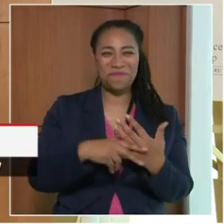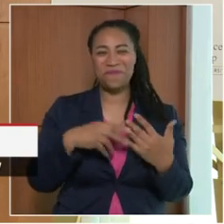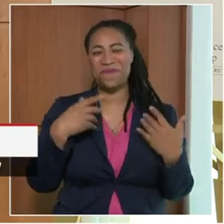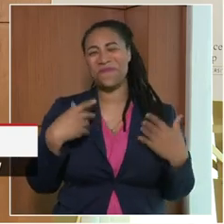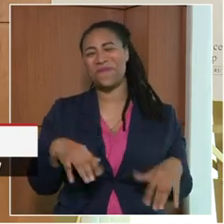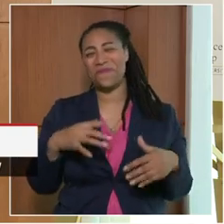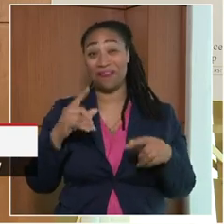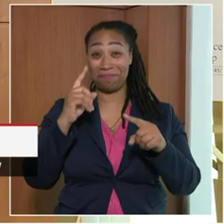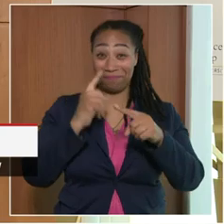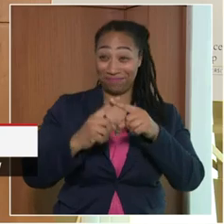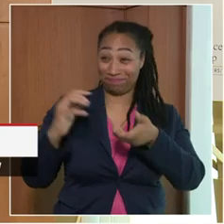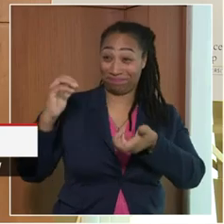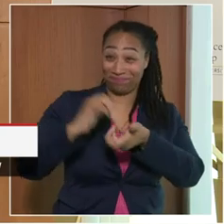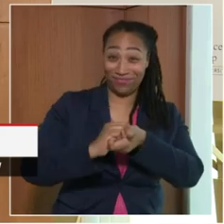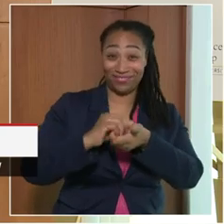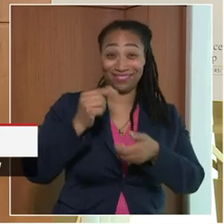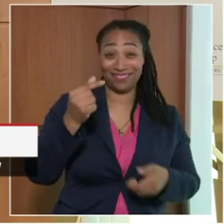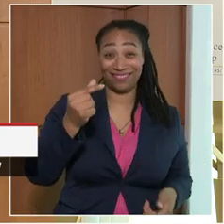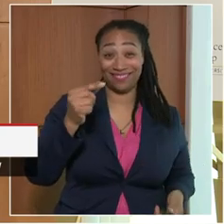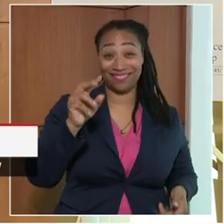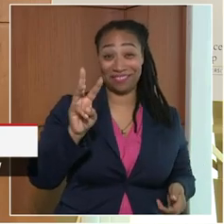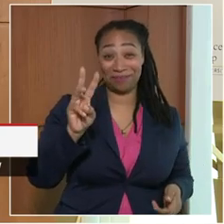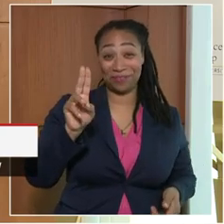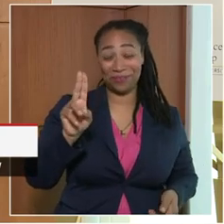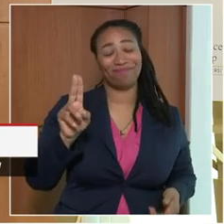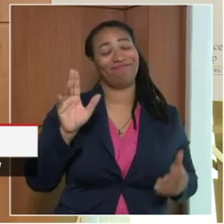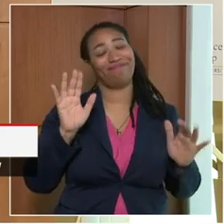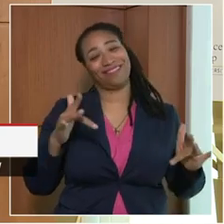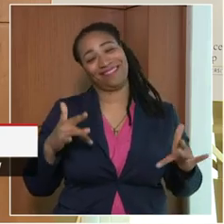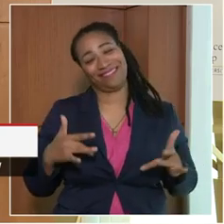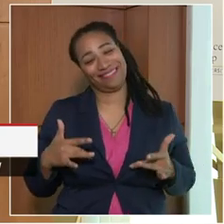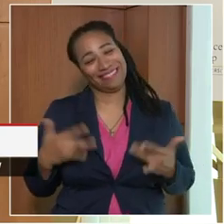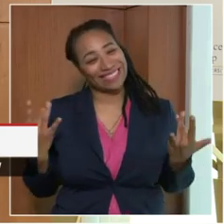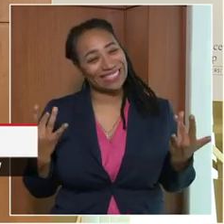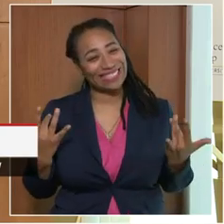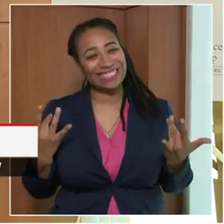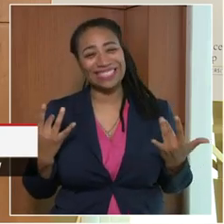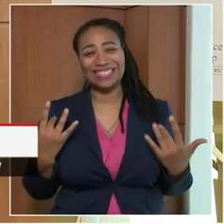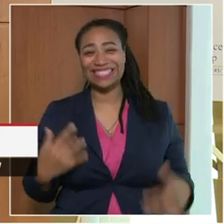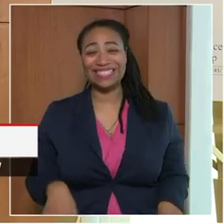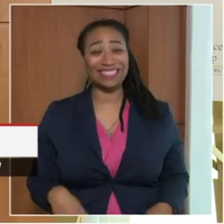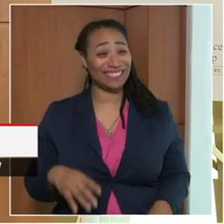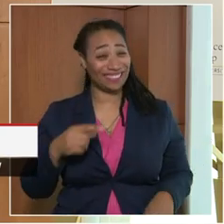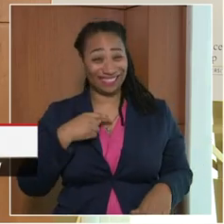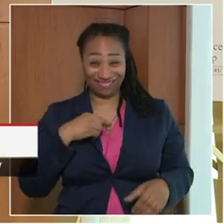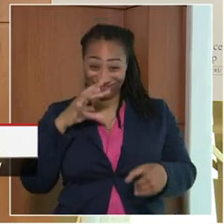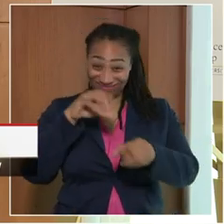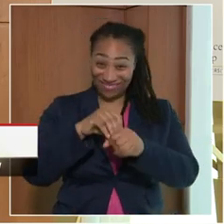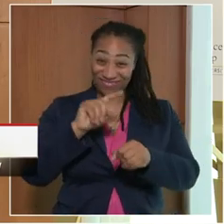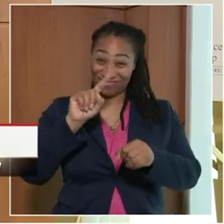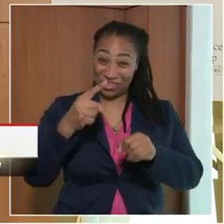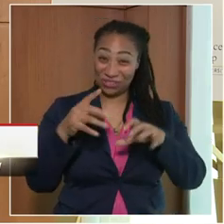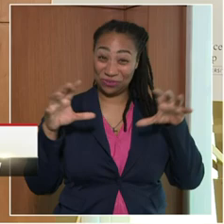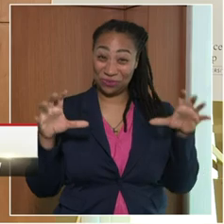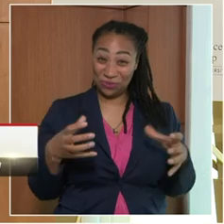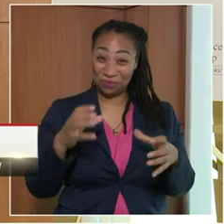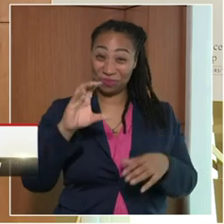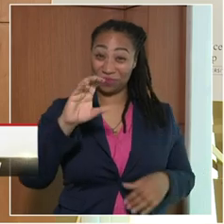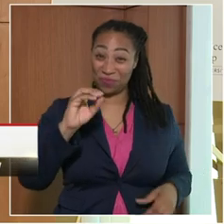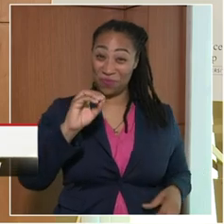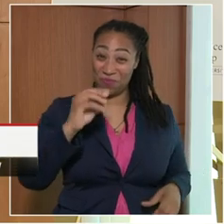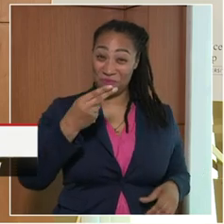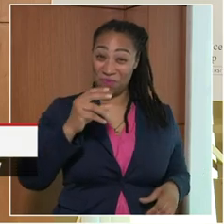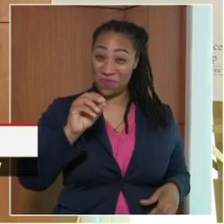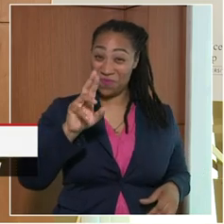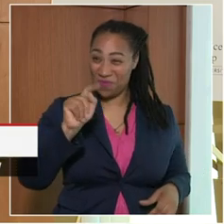I couldn't be more excited to be a part of the inaugural cohort for the Youth Development Professional Certification Program. As the first of its kind, this